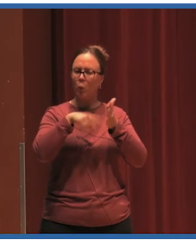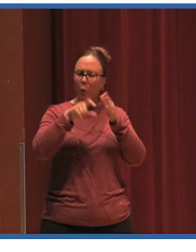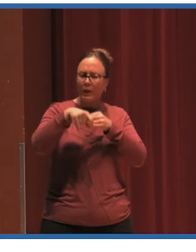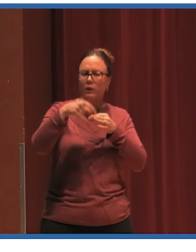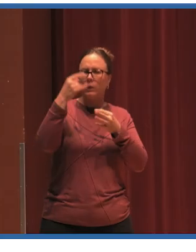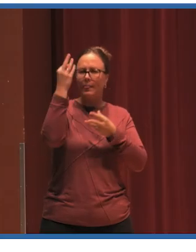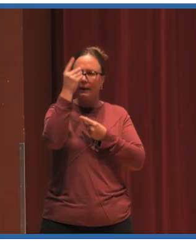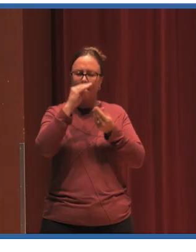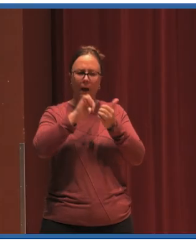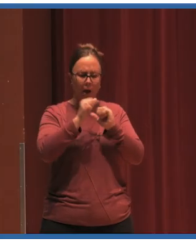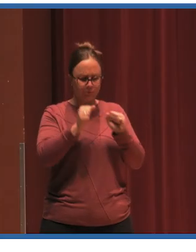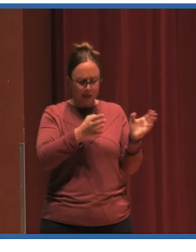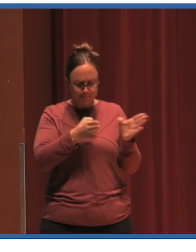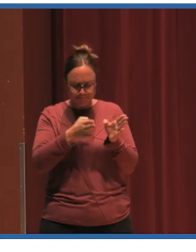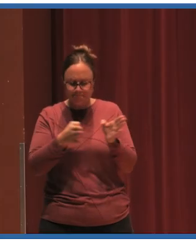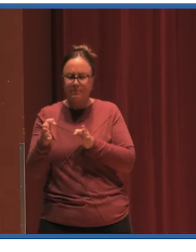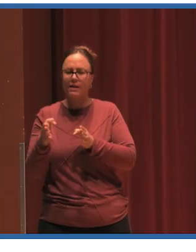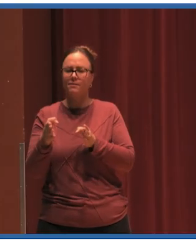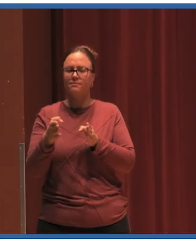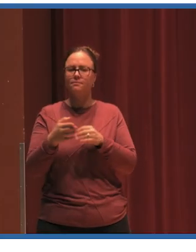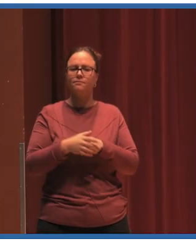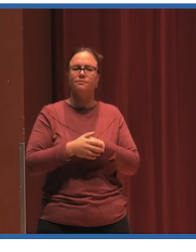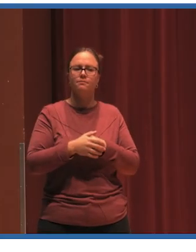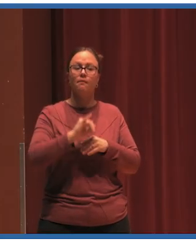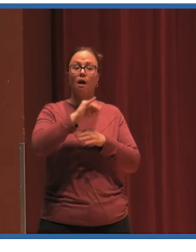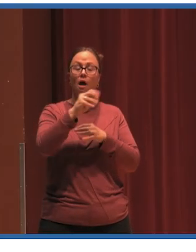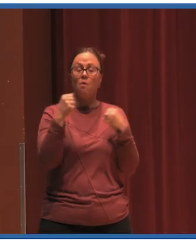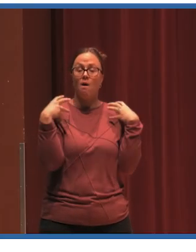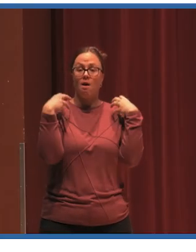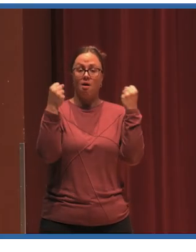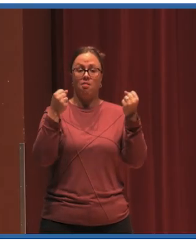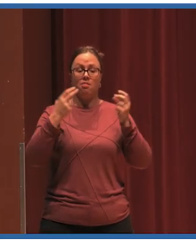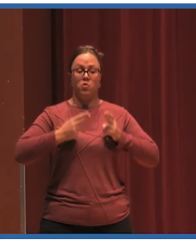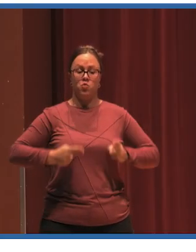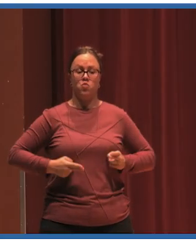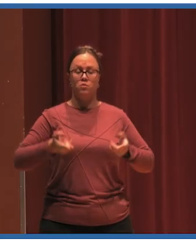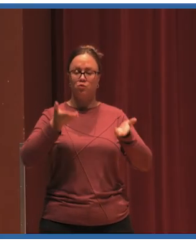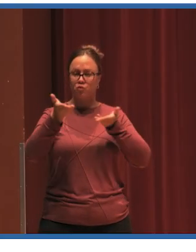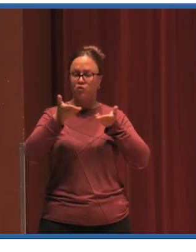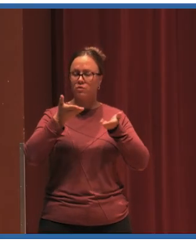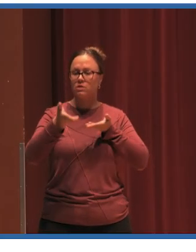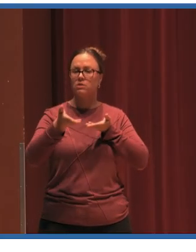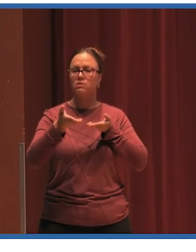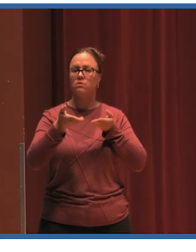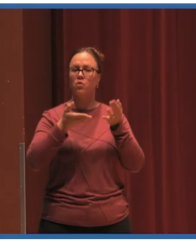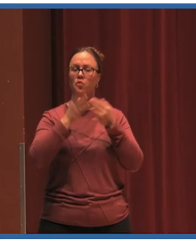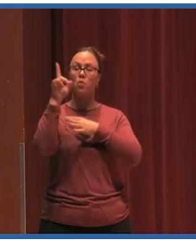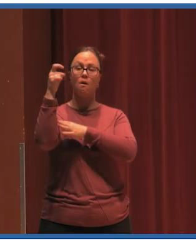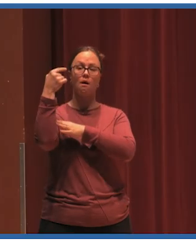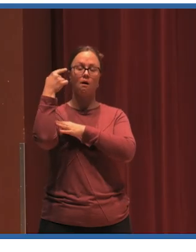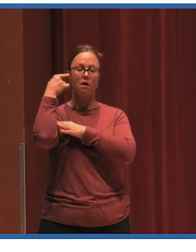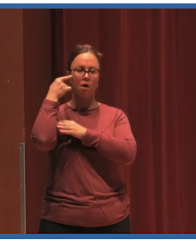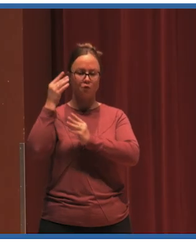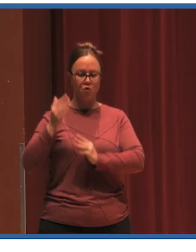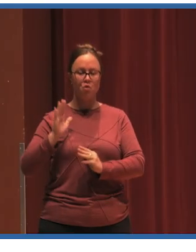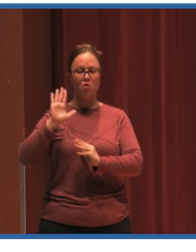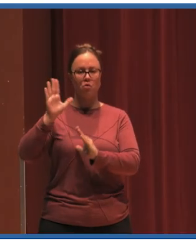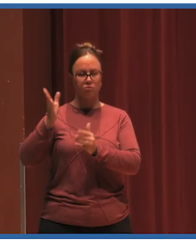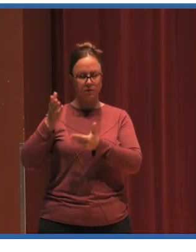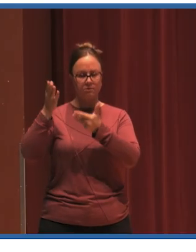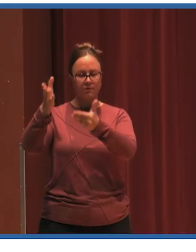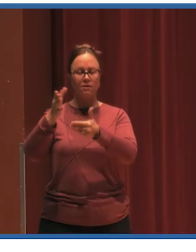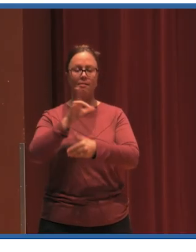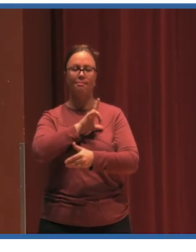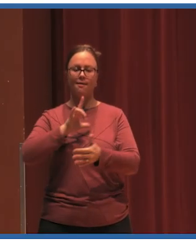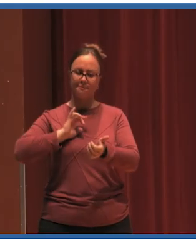about. And then the Iowa Health and Human Services, through Governor Reynolds' recommendation, the